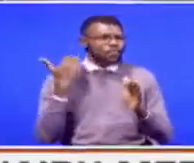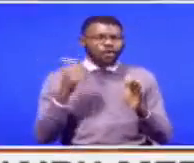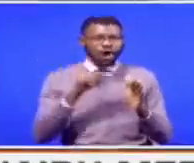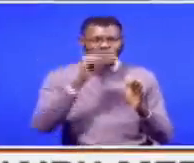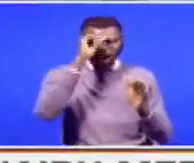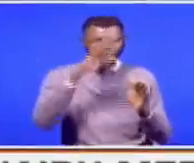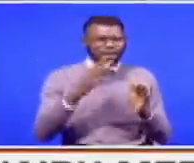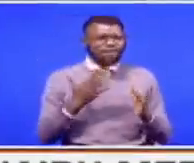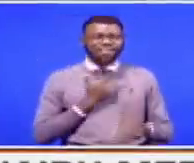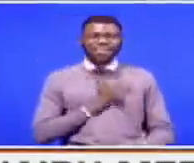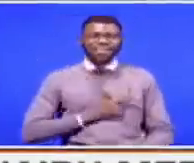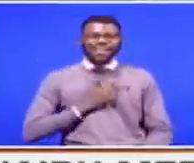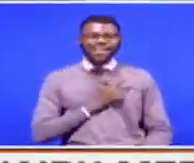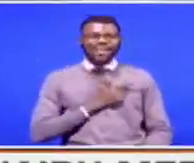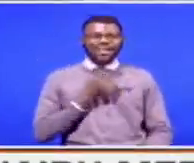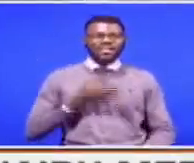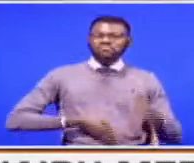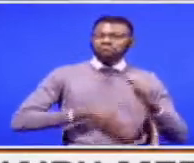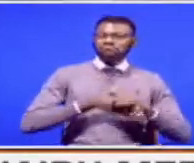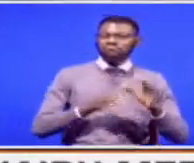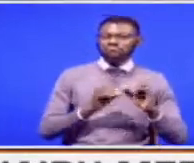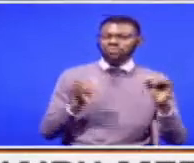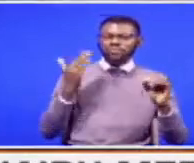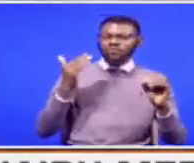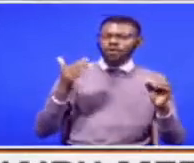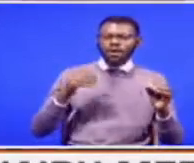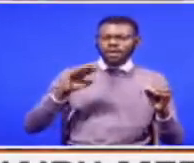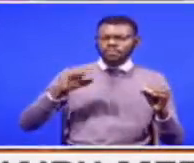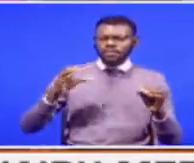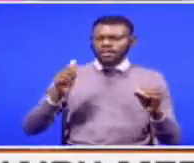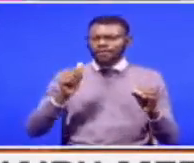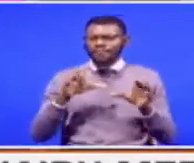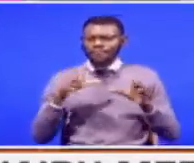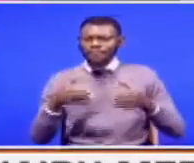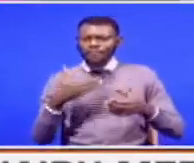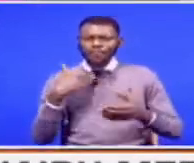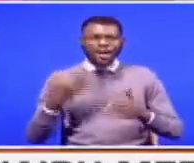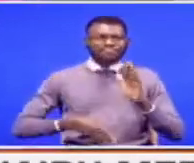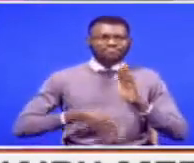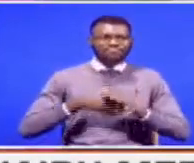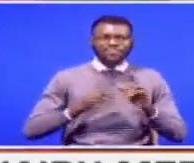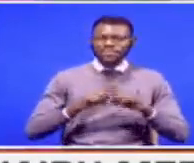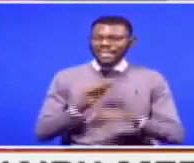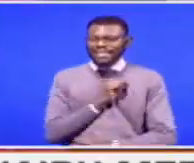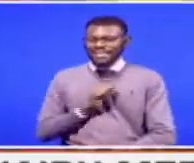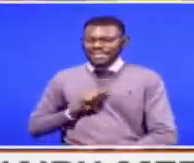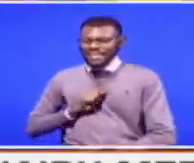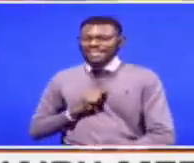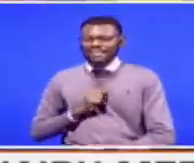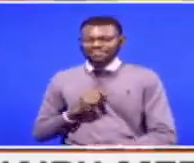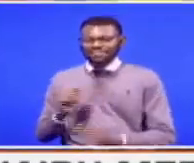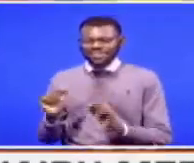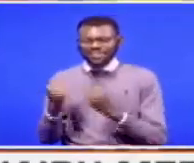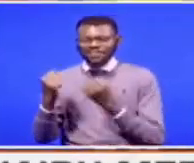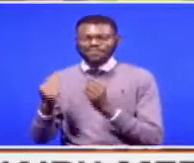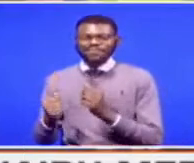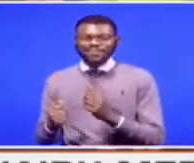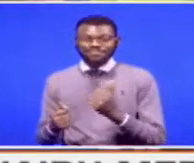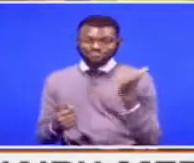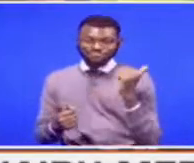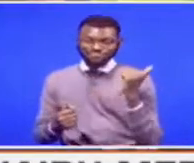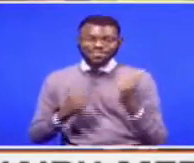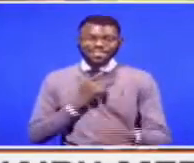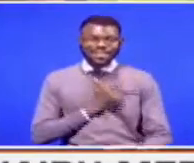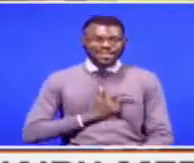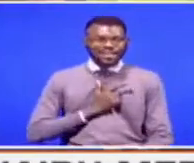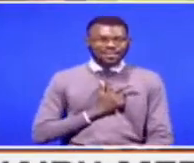kungatuliwa baada ya bunge la kaunti hiyo kuidhinisha hoja kumuondoa mamlakani, ila bunge la seneti likamuokoa. In this regard,